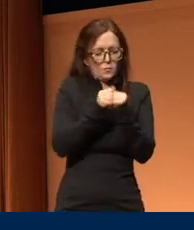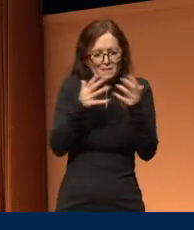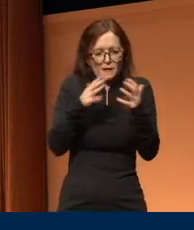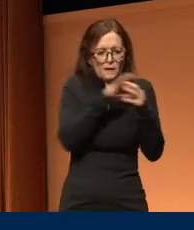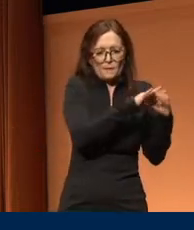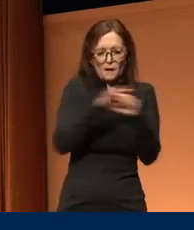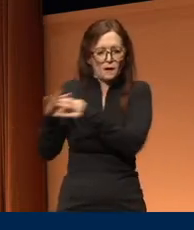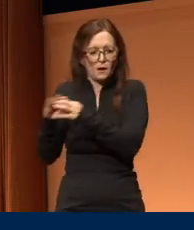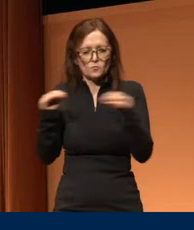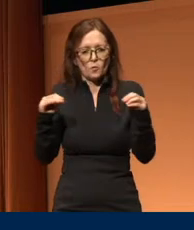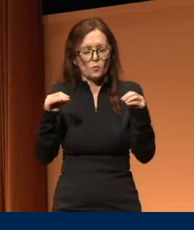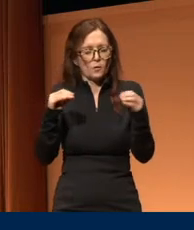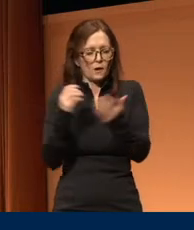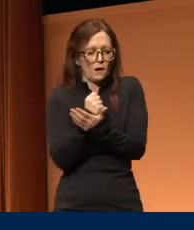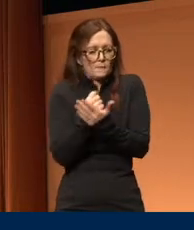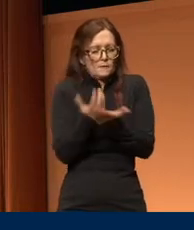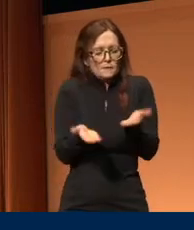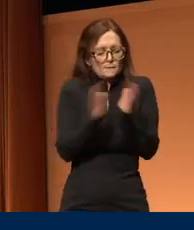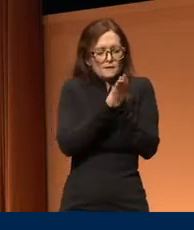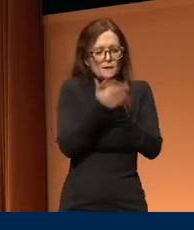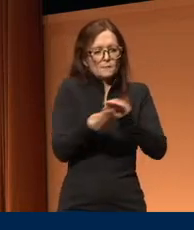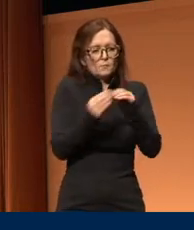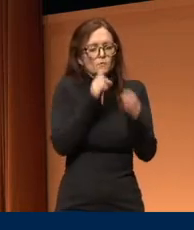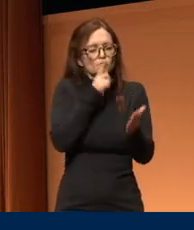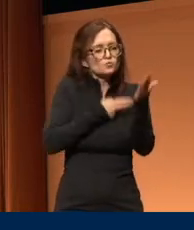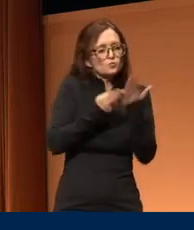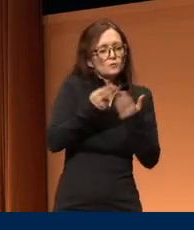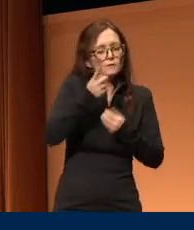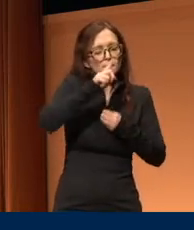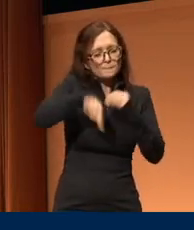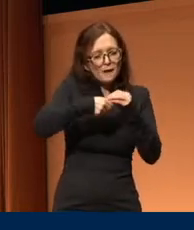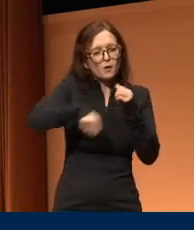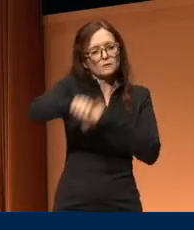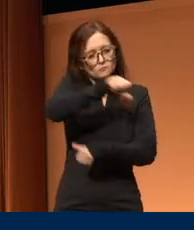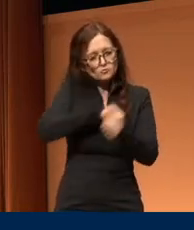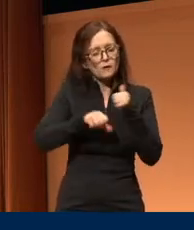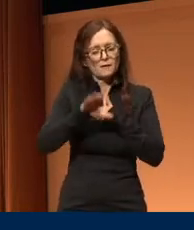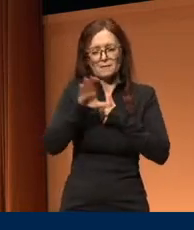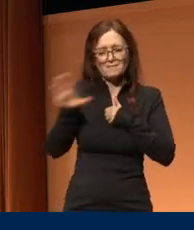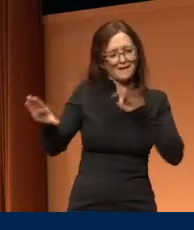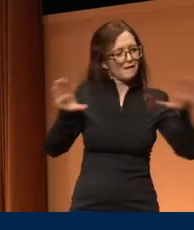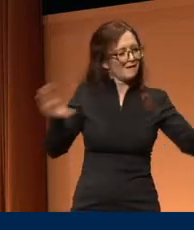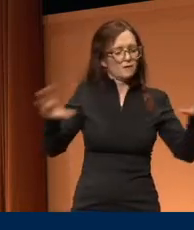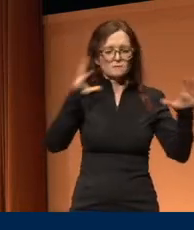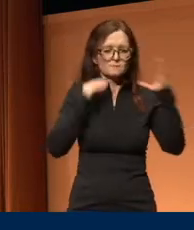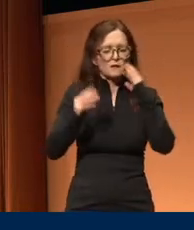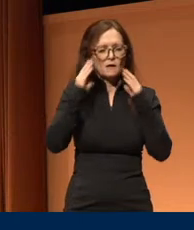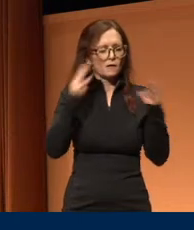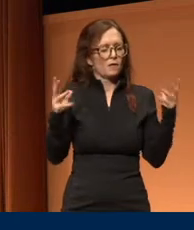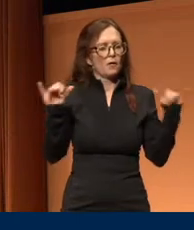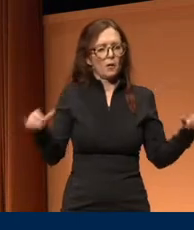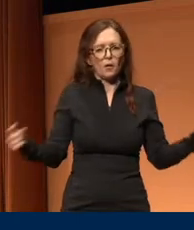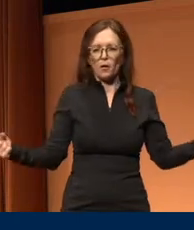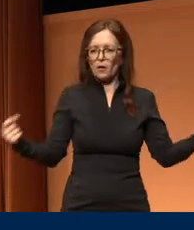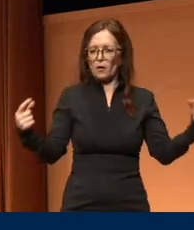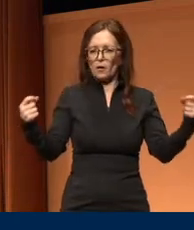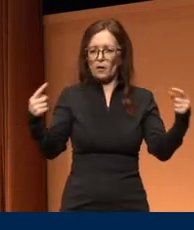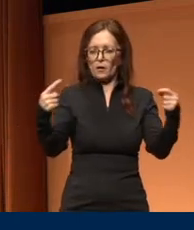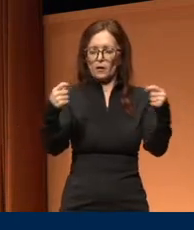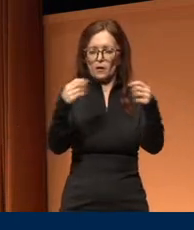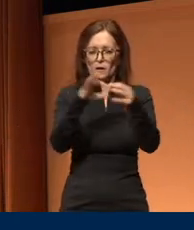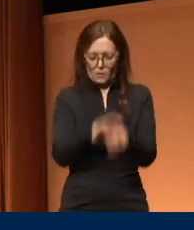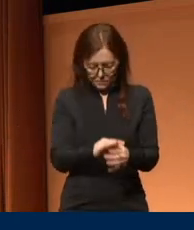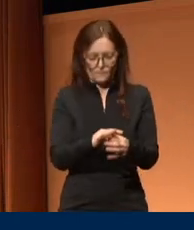them to come a little closer to the truth about each other, about the nature of homosexuality, and arguably, though by no